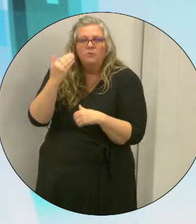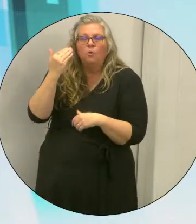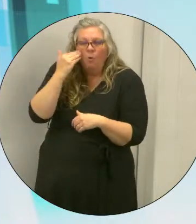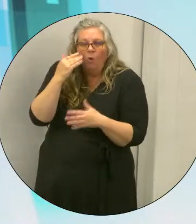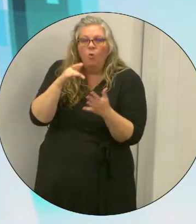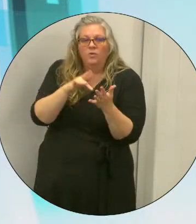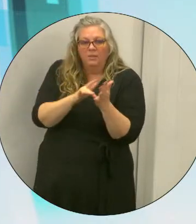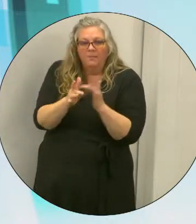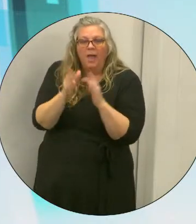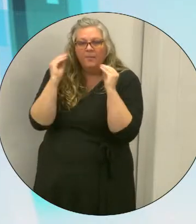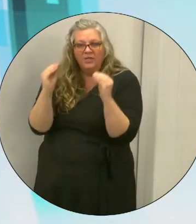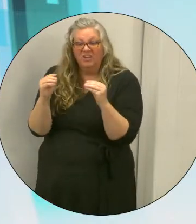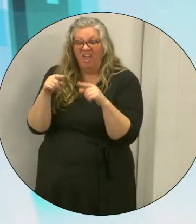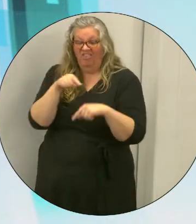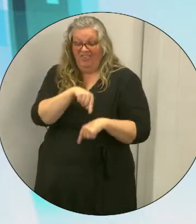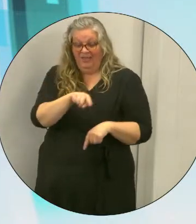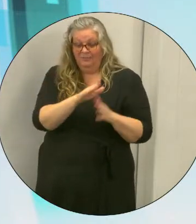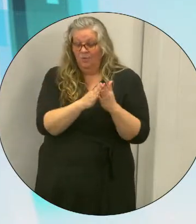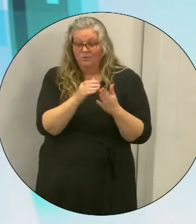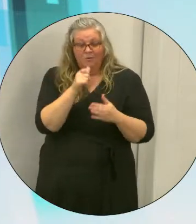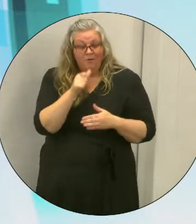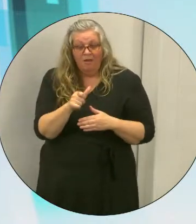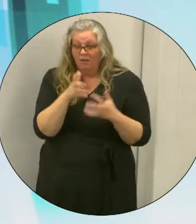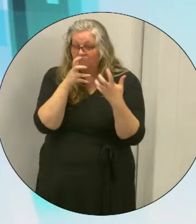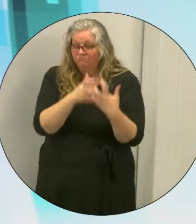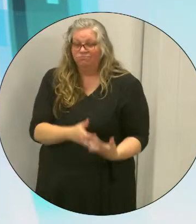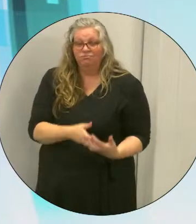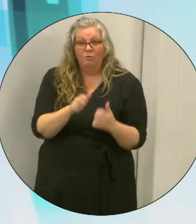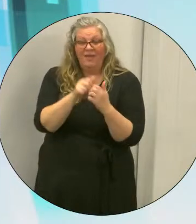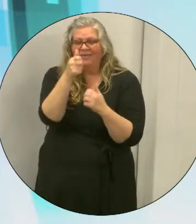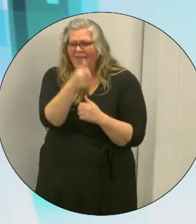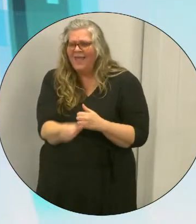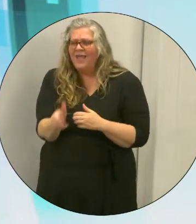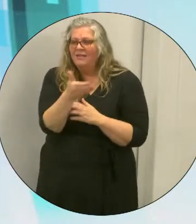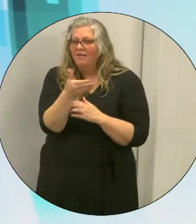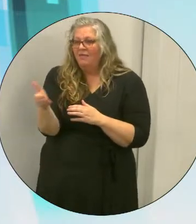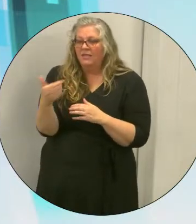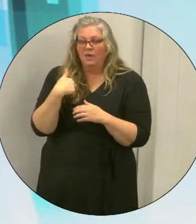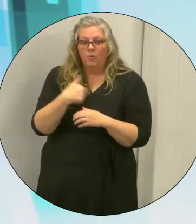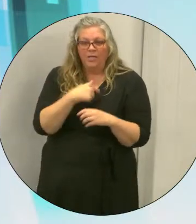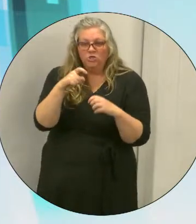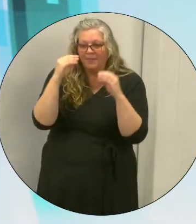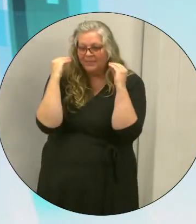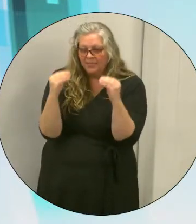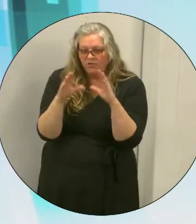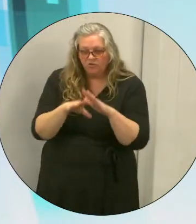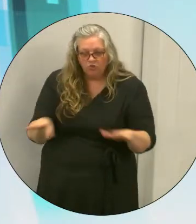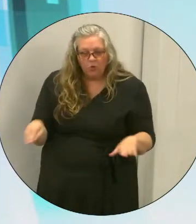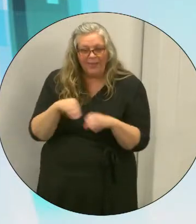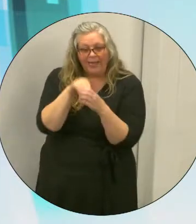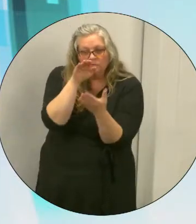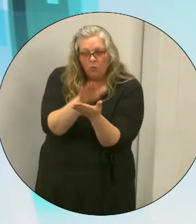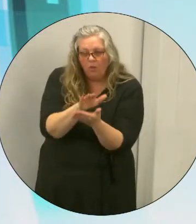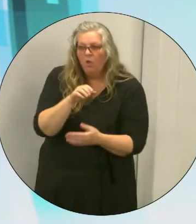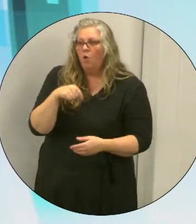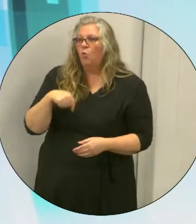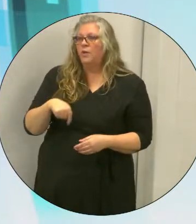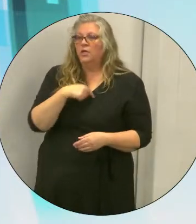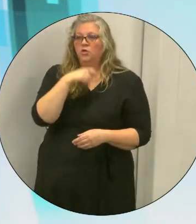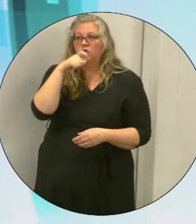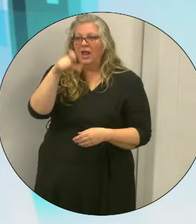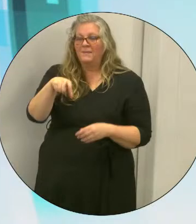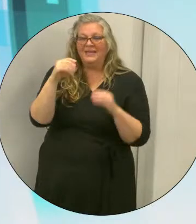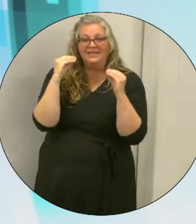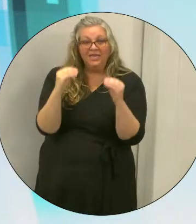says. And these books are not actually aligned with anything that we should be teaching children in schools. We shouldn't be